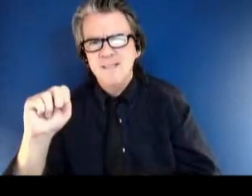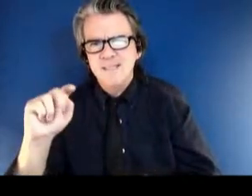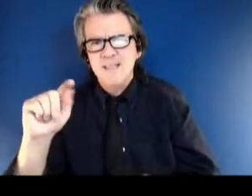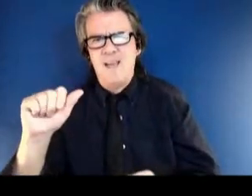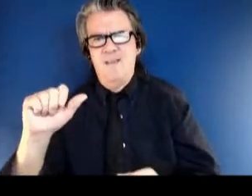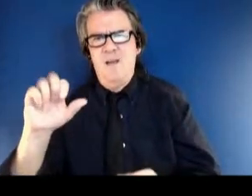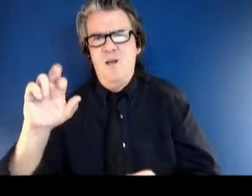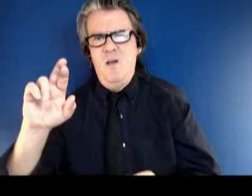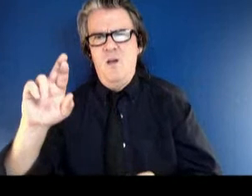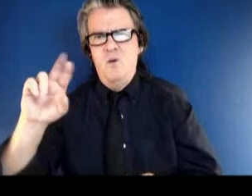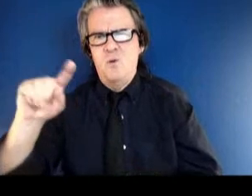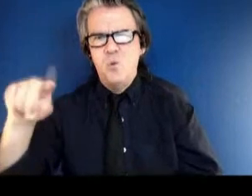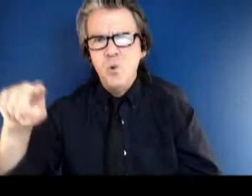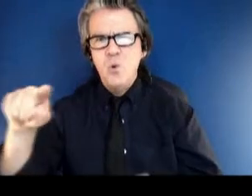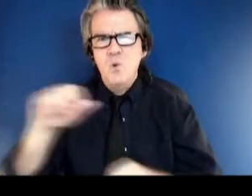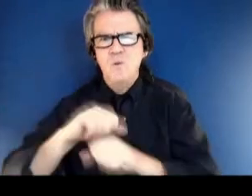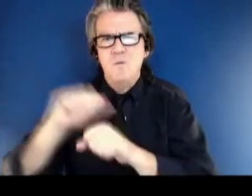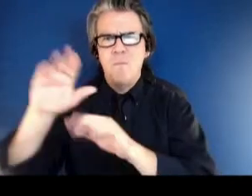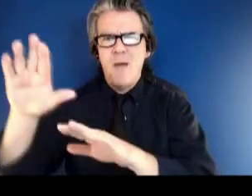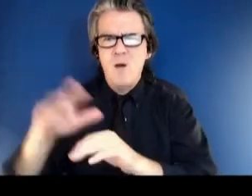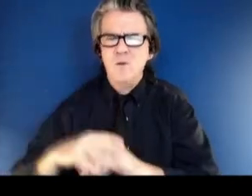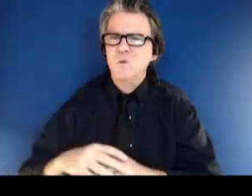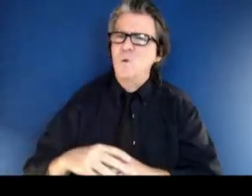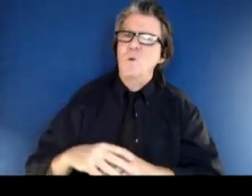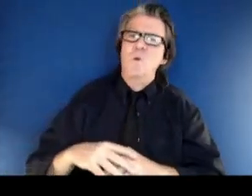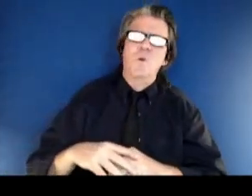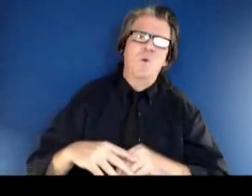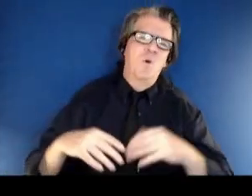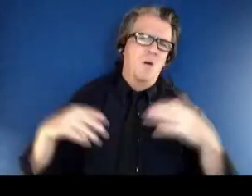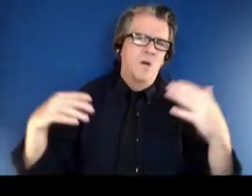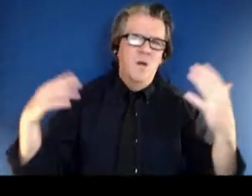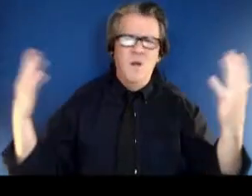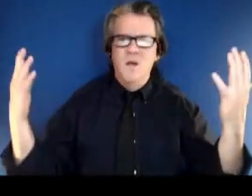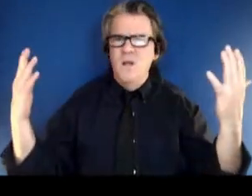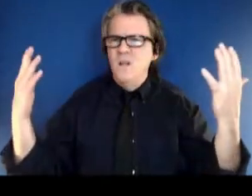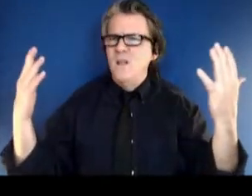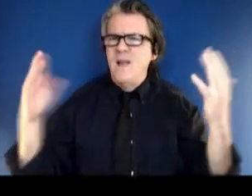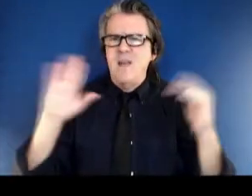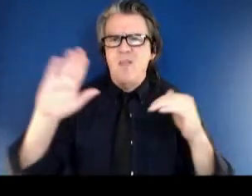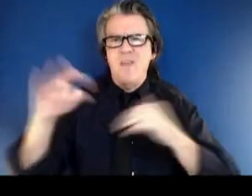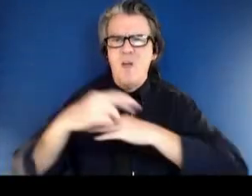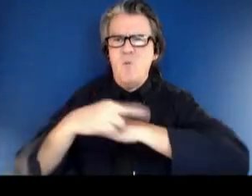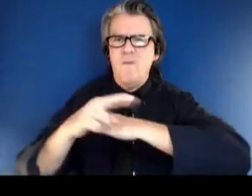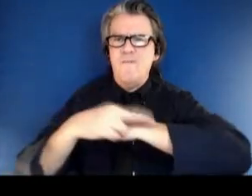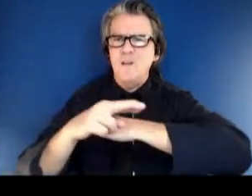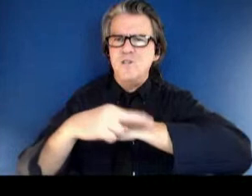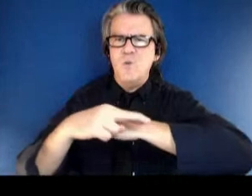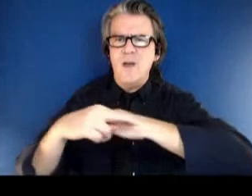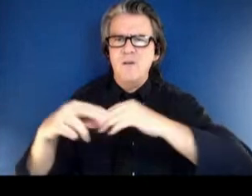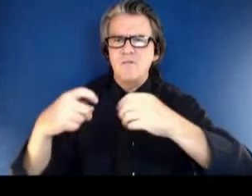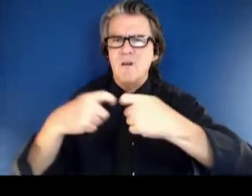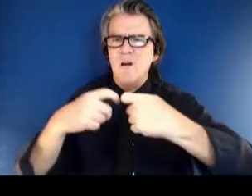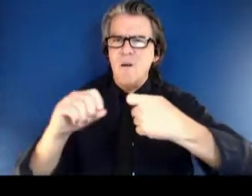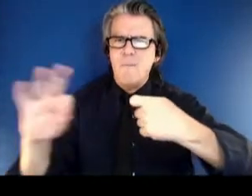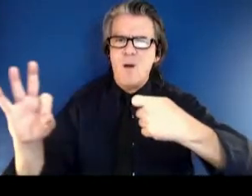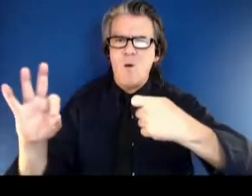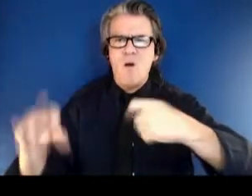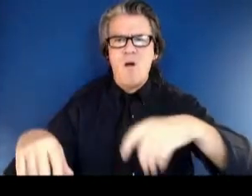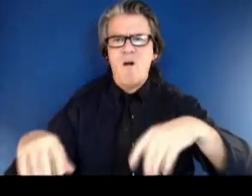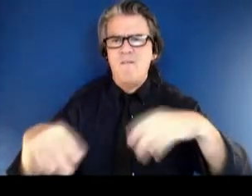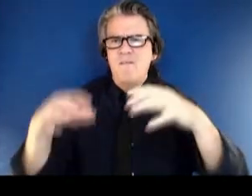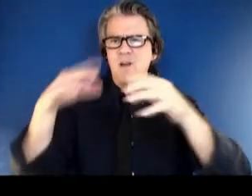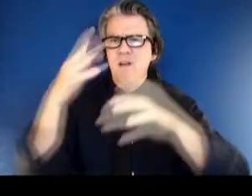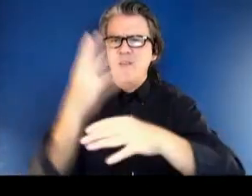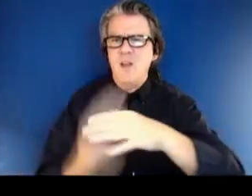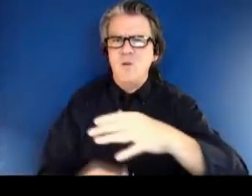Santa Cruz Mountains, having lost, when they came back, lost all their food, refrigerators and the like. How or what can be done